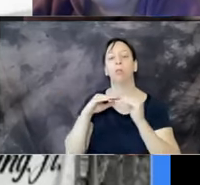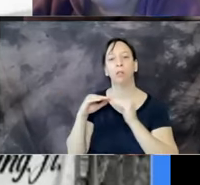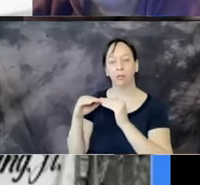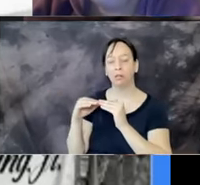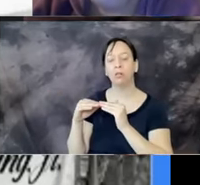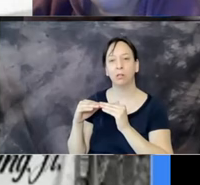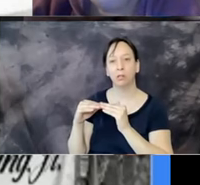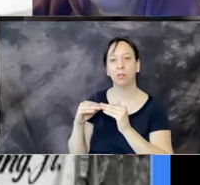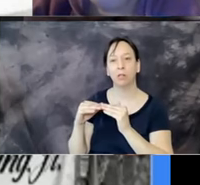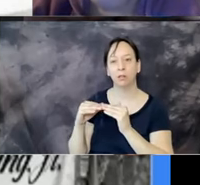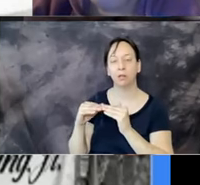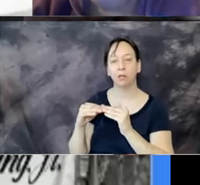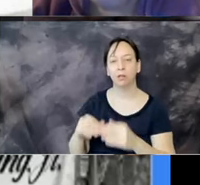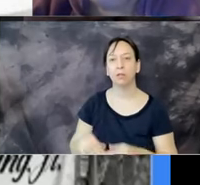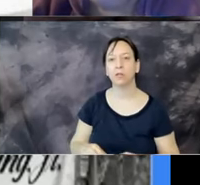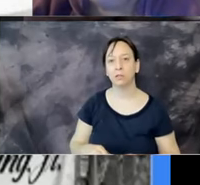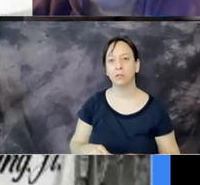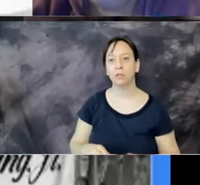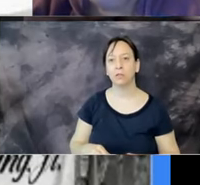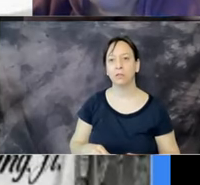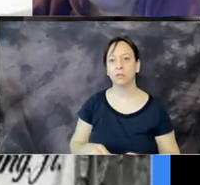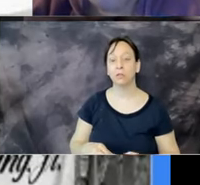denied it by more than